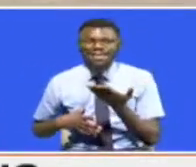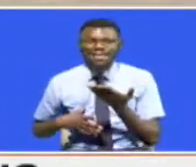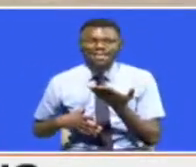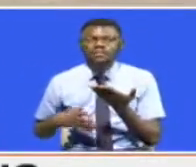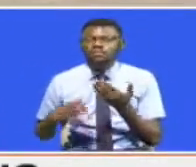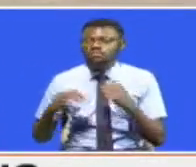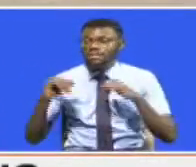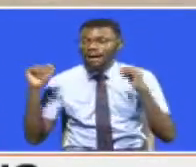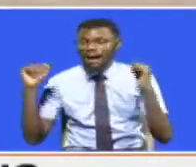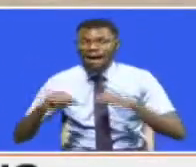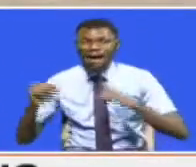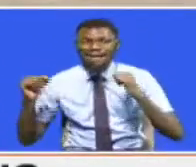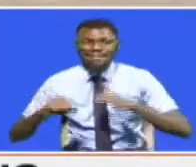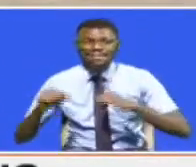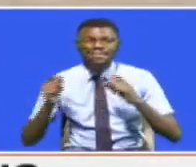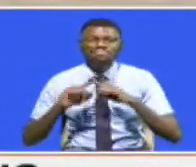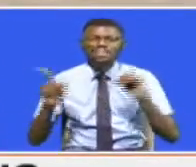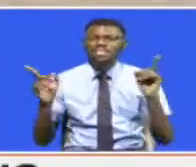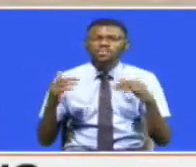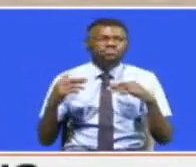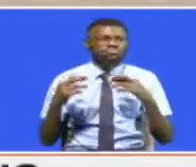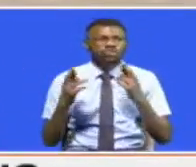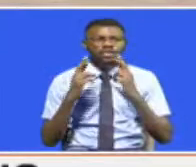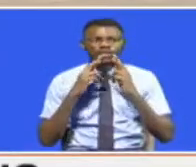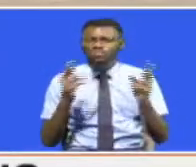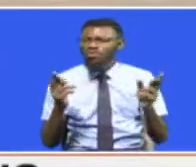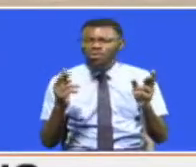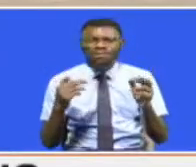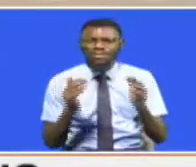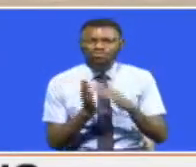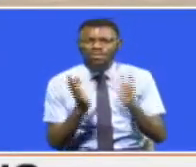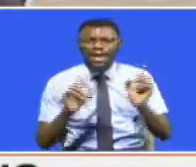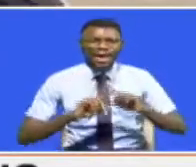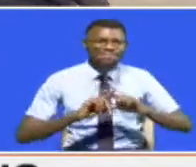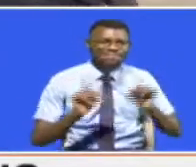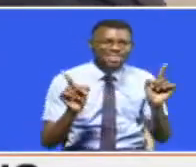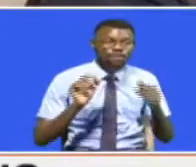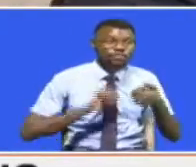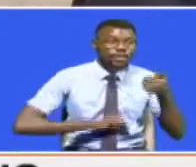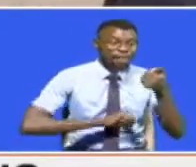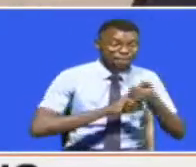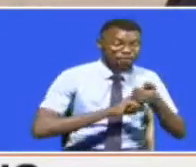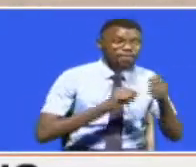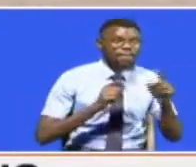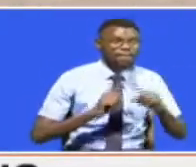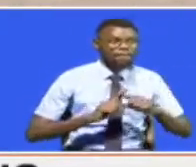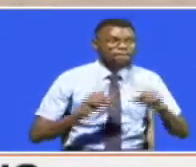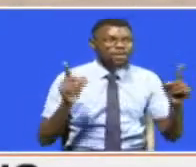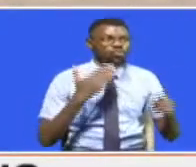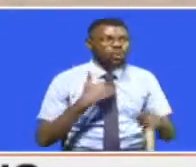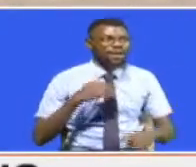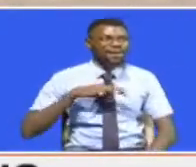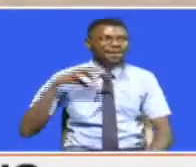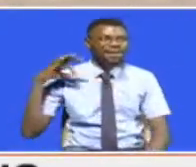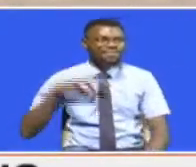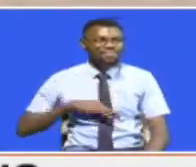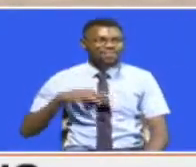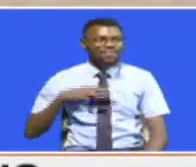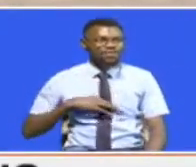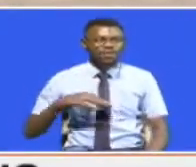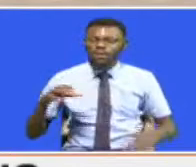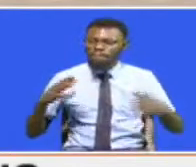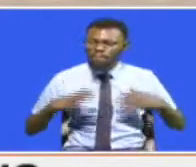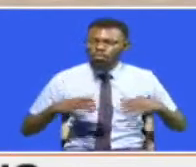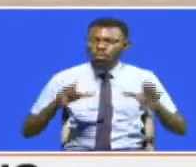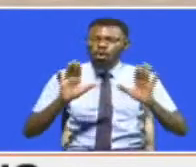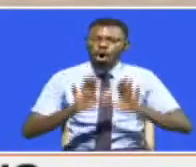under-reporting when the actual reality is different. We support them, but we want the benefit to go towards